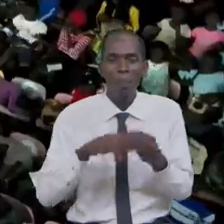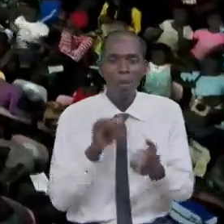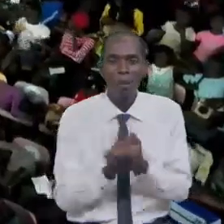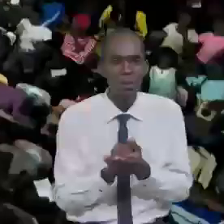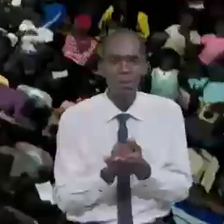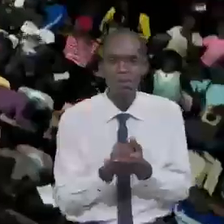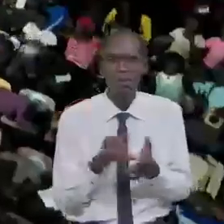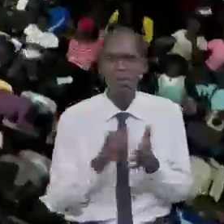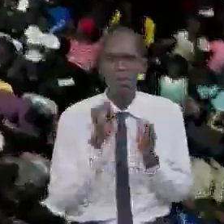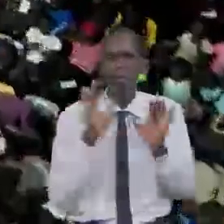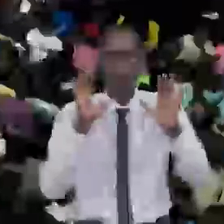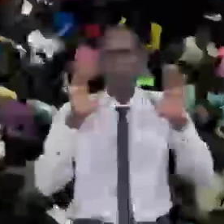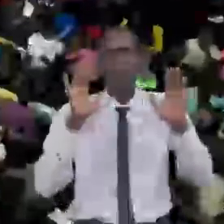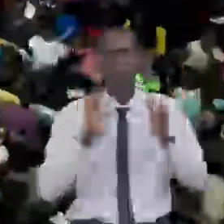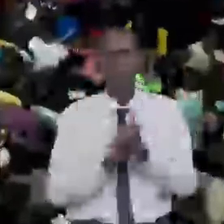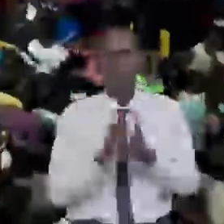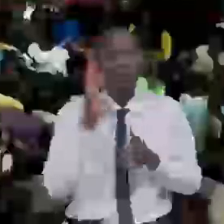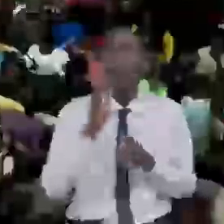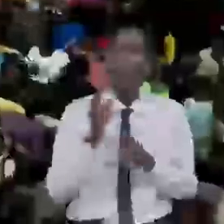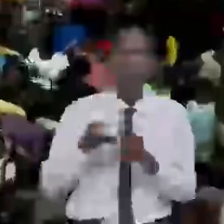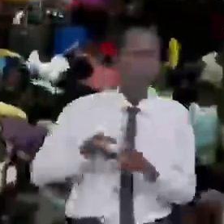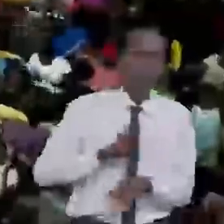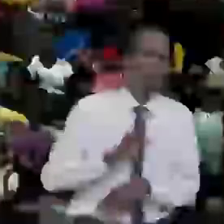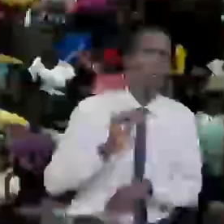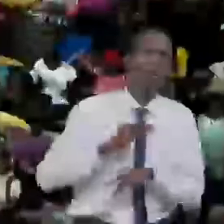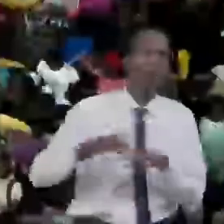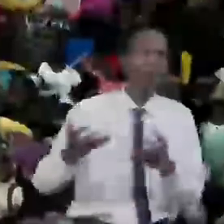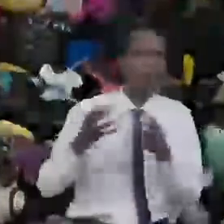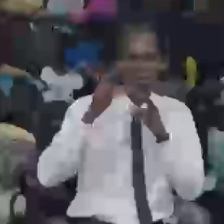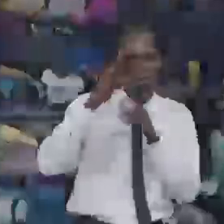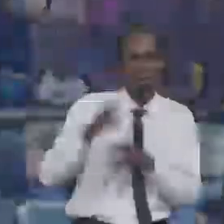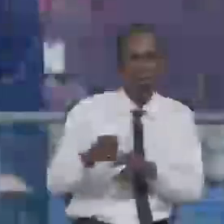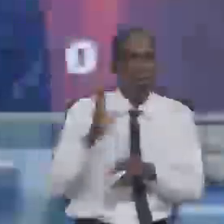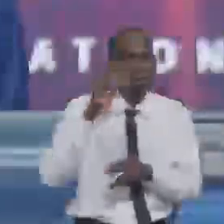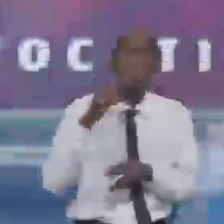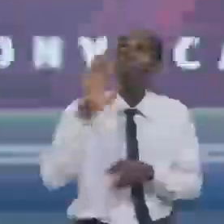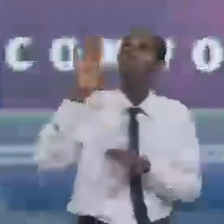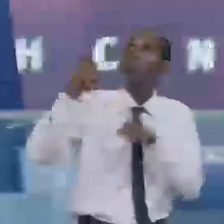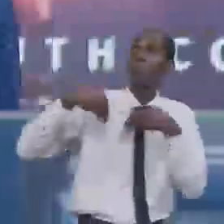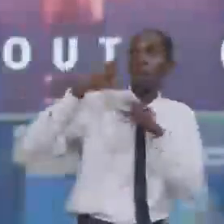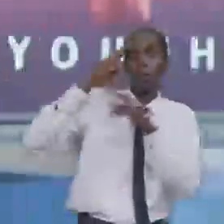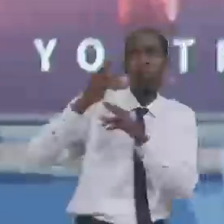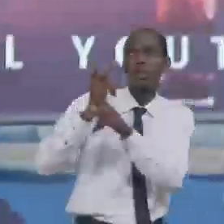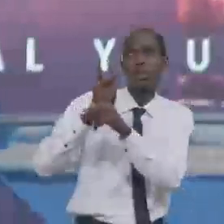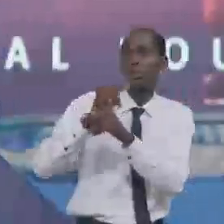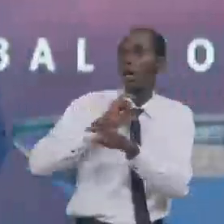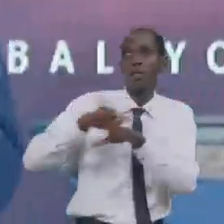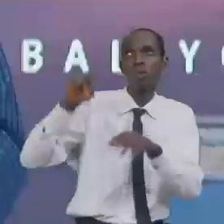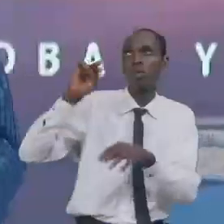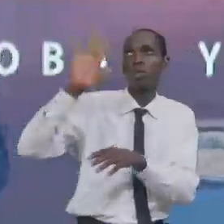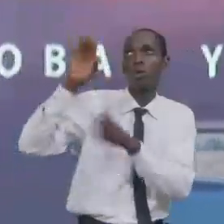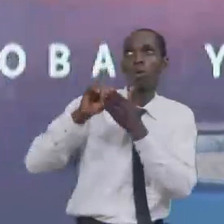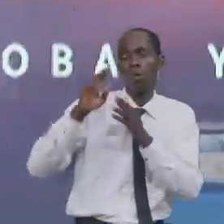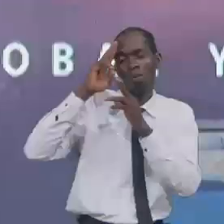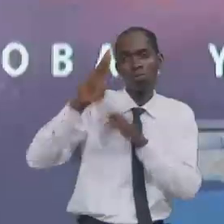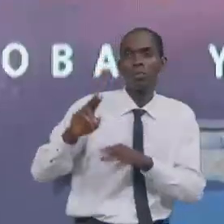Will you draw back and say, no, I don't want honor? You say, no, Lord, keep your honor. I don't want your honor. I don't think